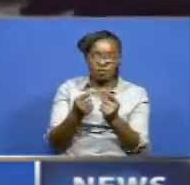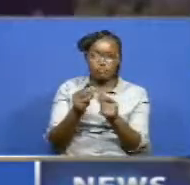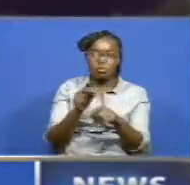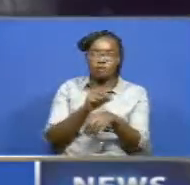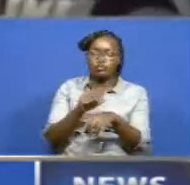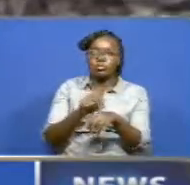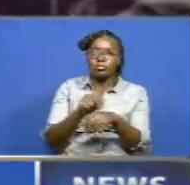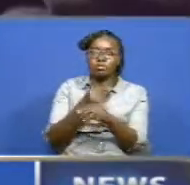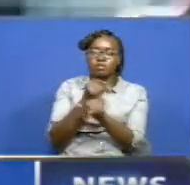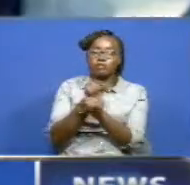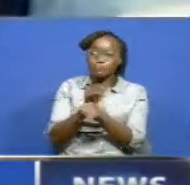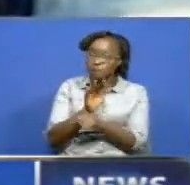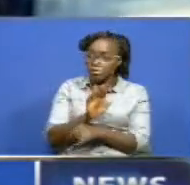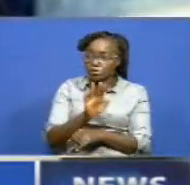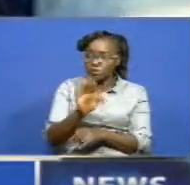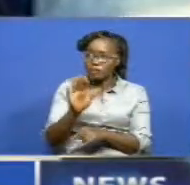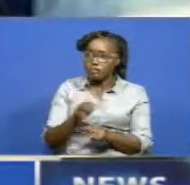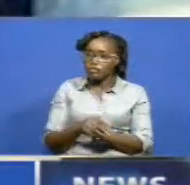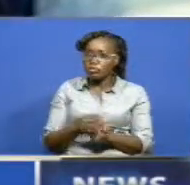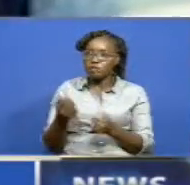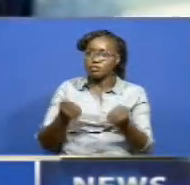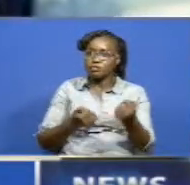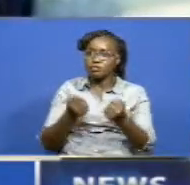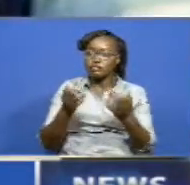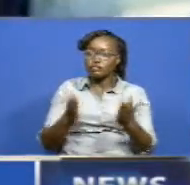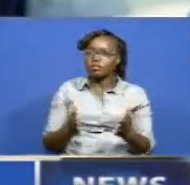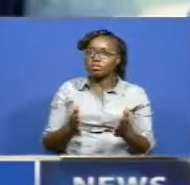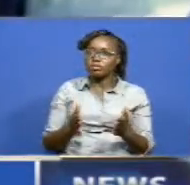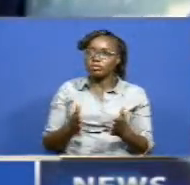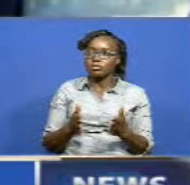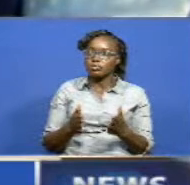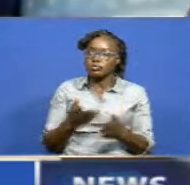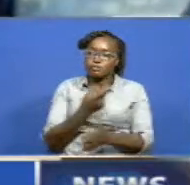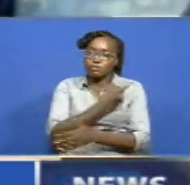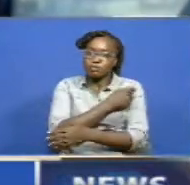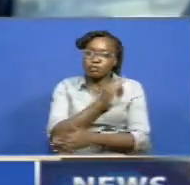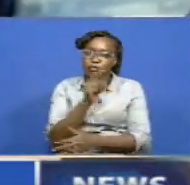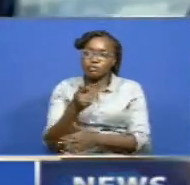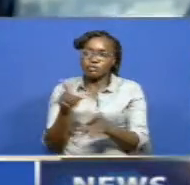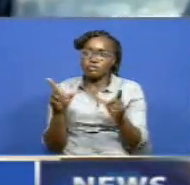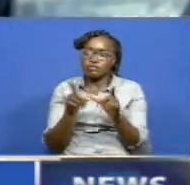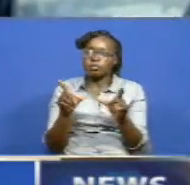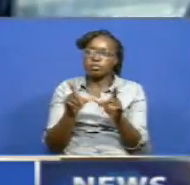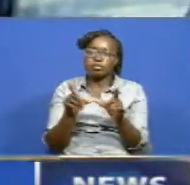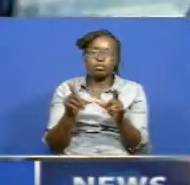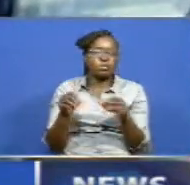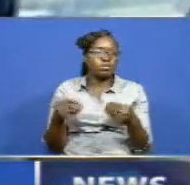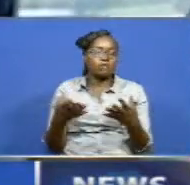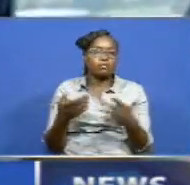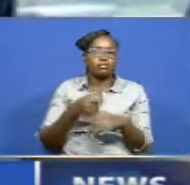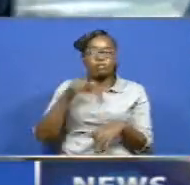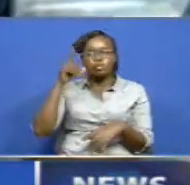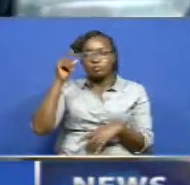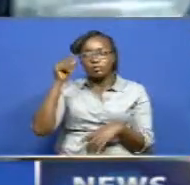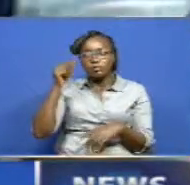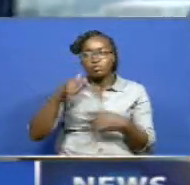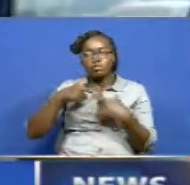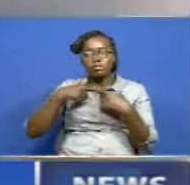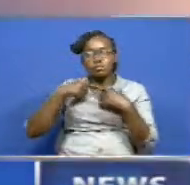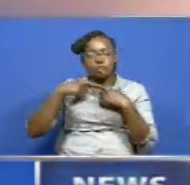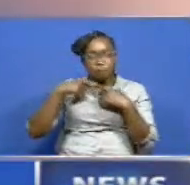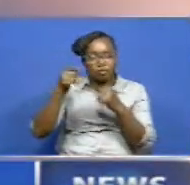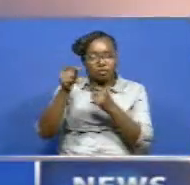nature of their job. Madereva wangepewa priority wachanjwe, mtu apewe certificate, mtu akitoka Mombasa anaenda moja kwa